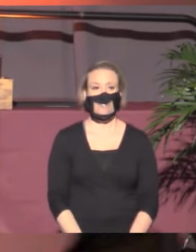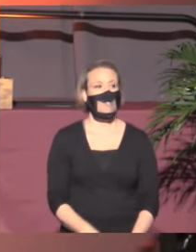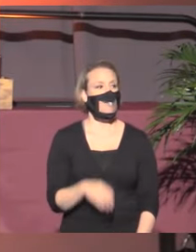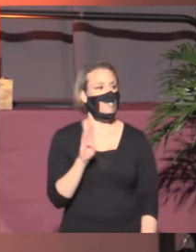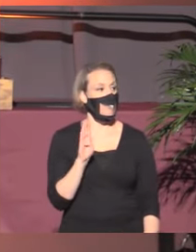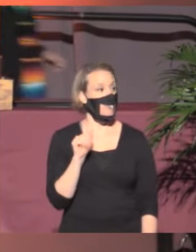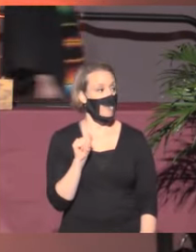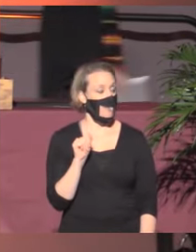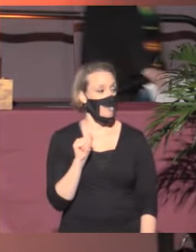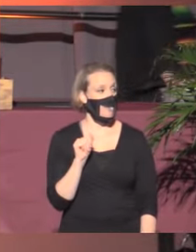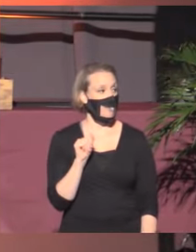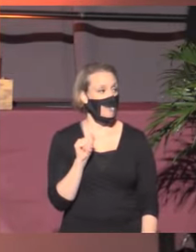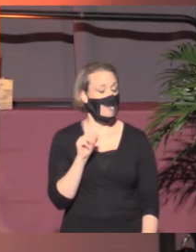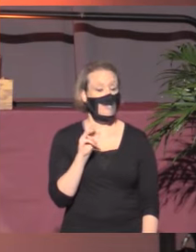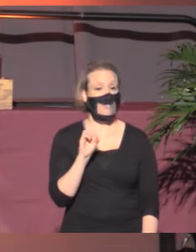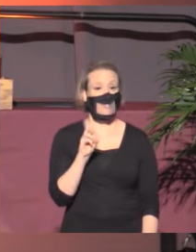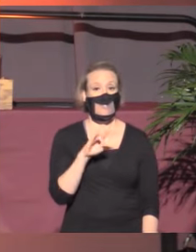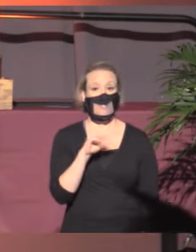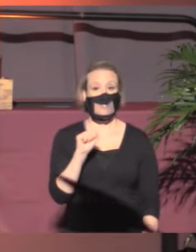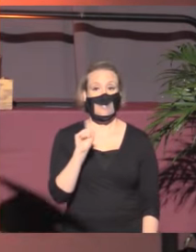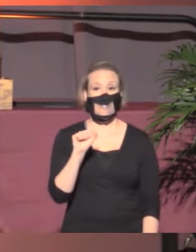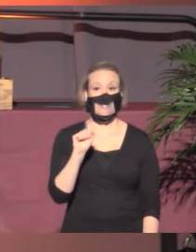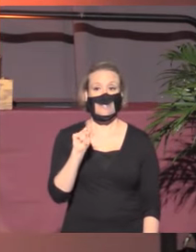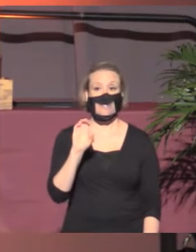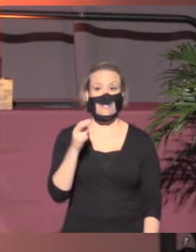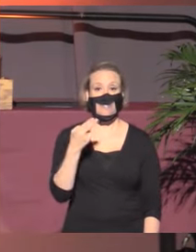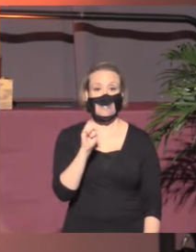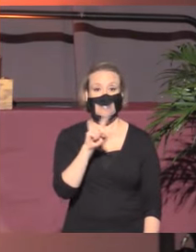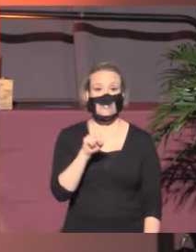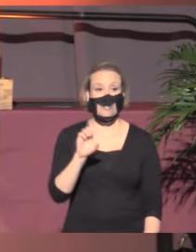Bachelor of Arts, Morelia Sanchez Sanchez.